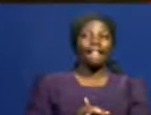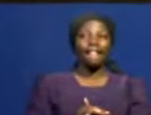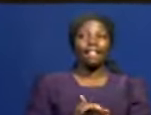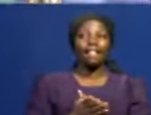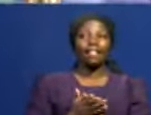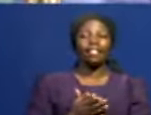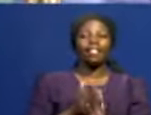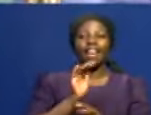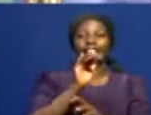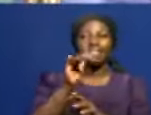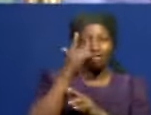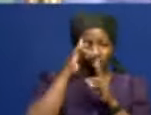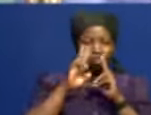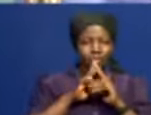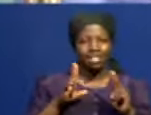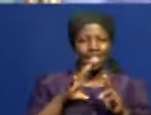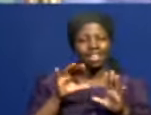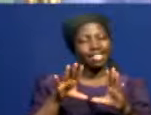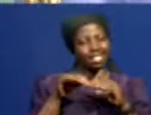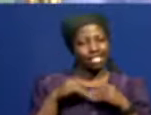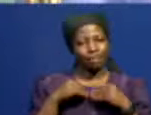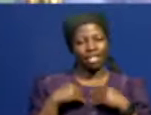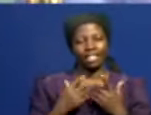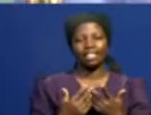and tolerance. Sisi